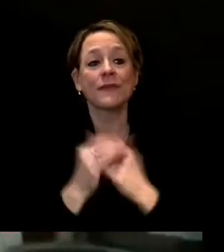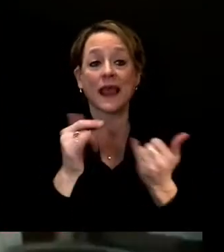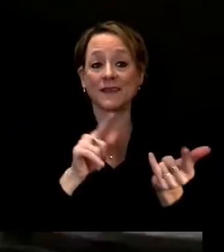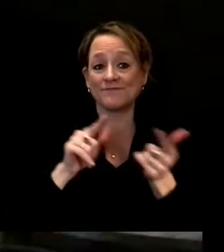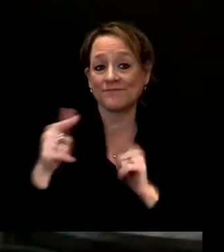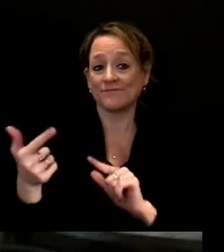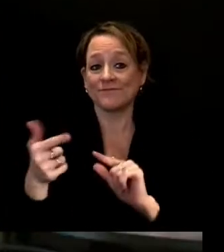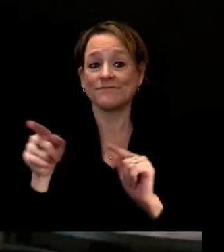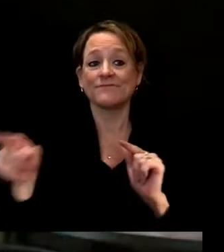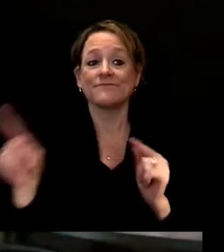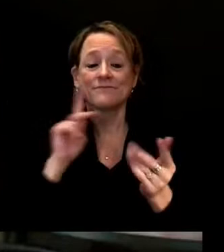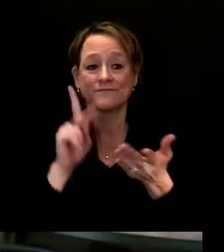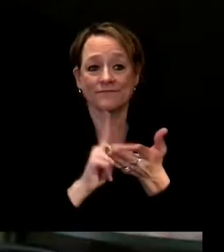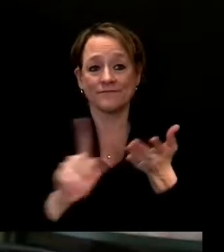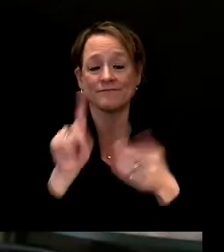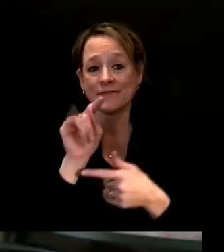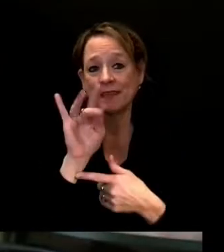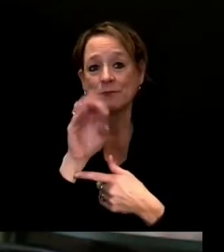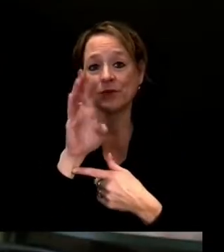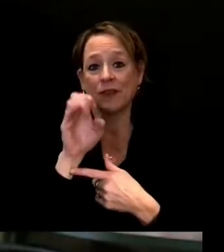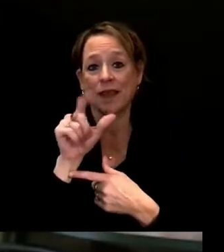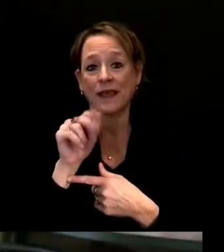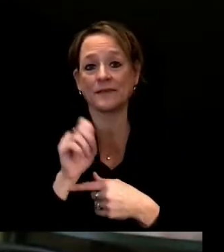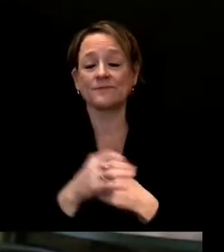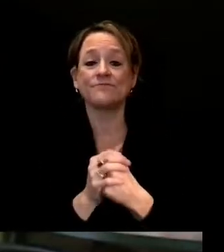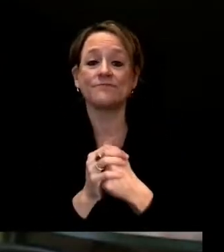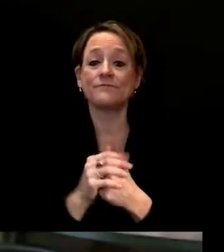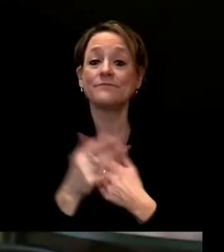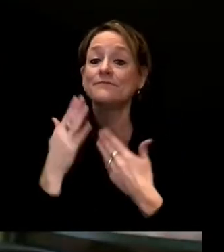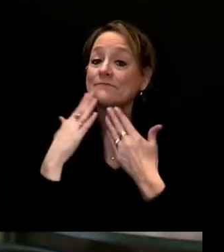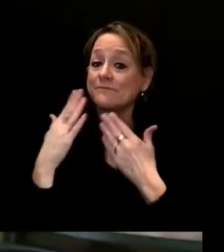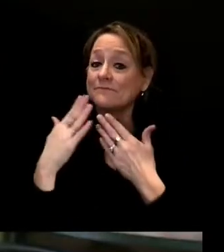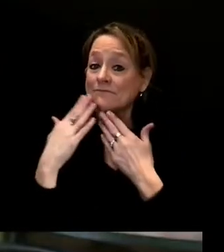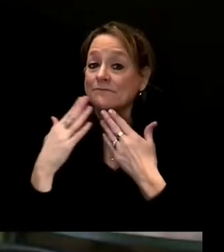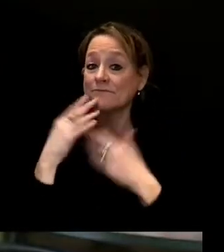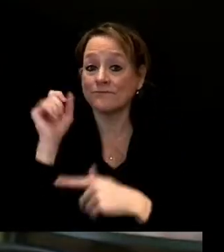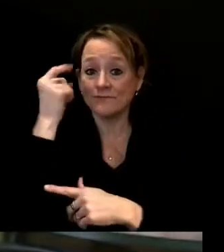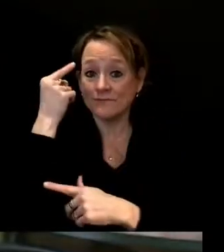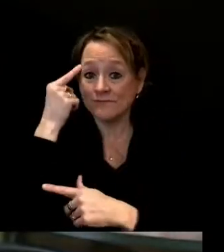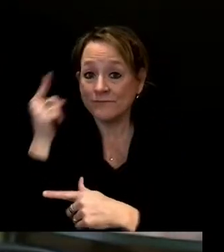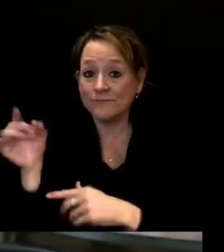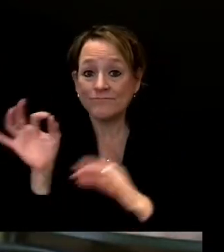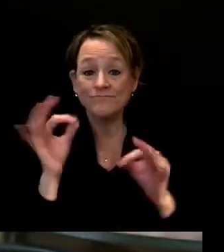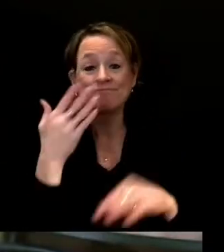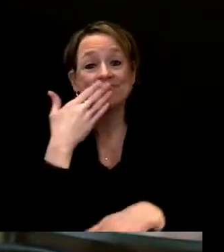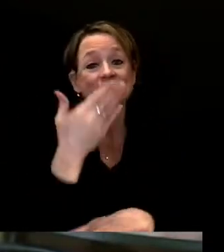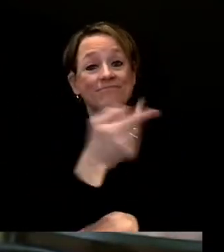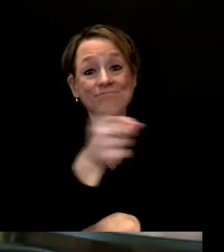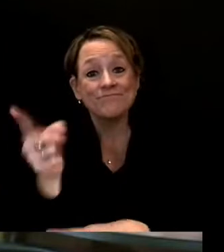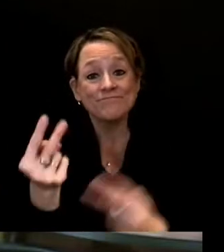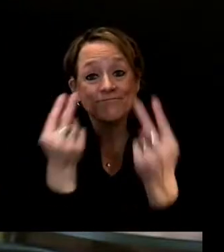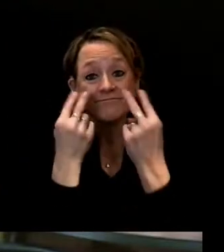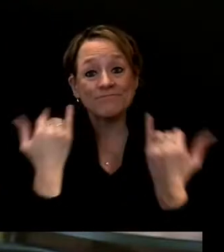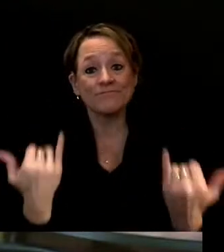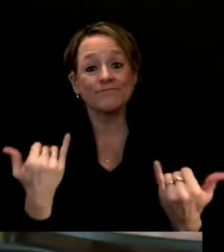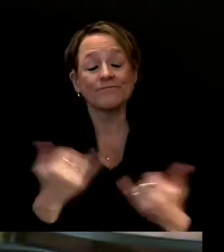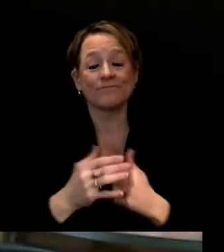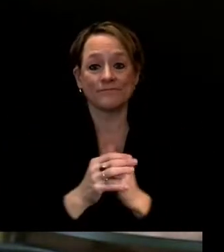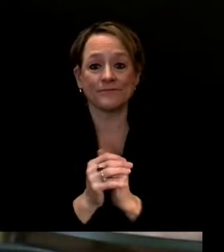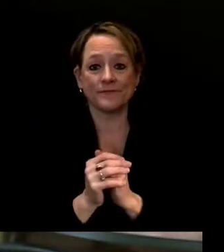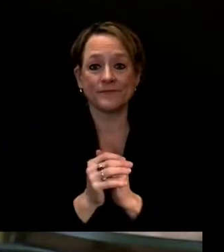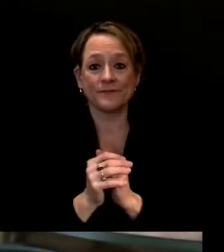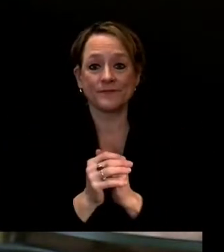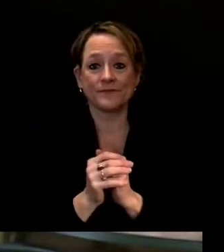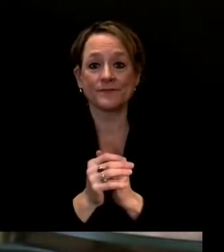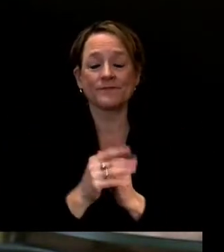Good afternoon. Thank you, Governor Evers, and thank you all for joining us today. It's important that we all remain vigilant, just as the governor said, in